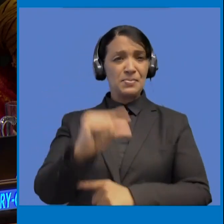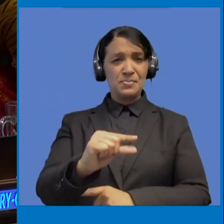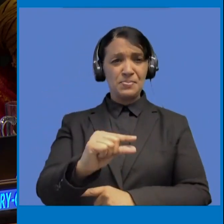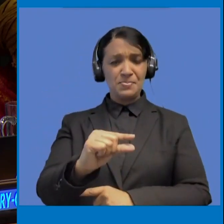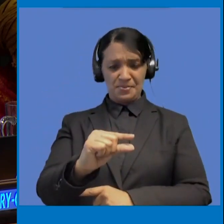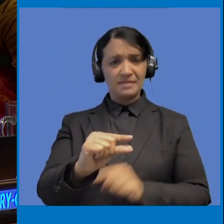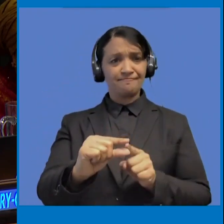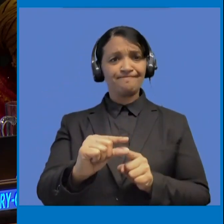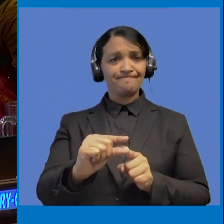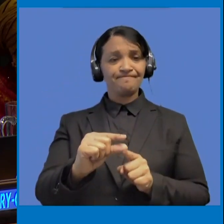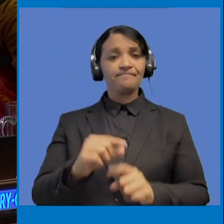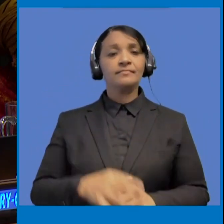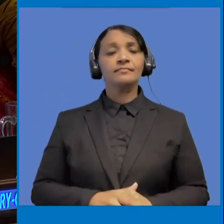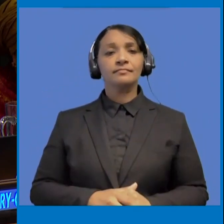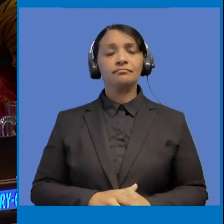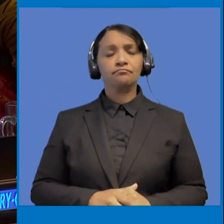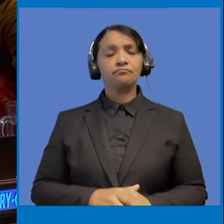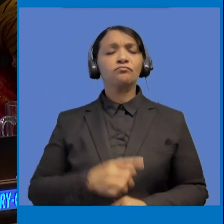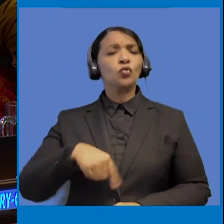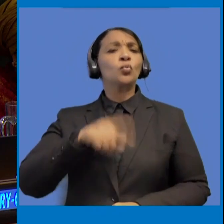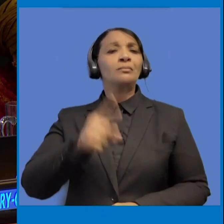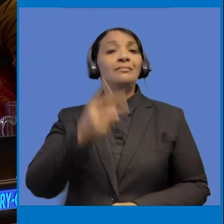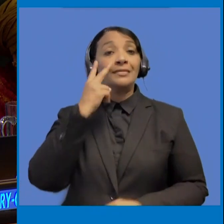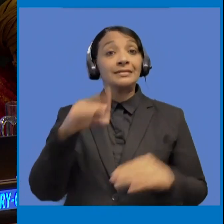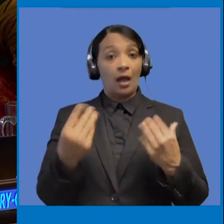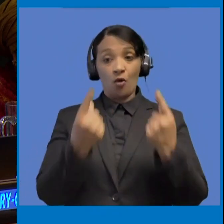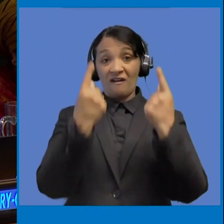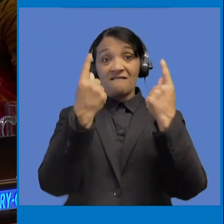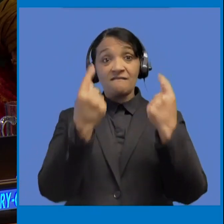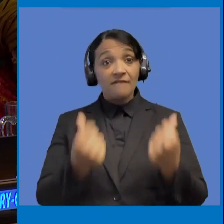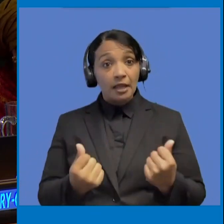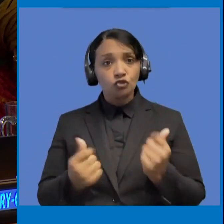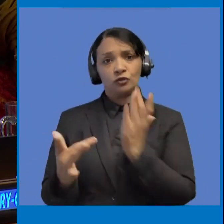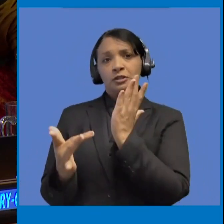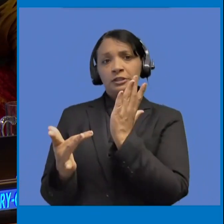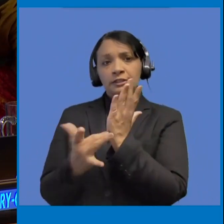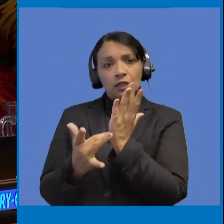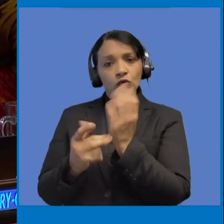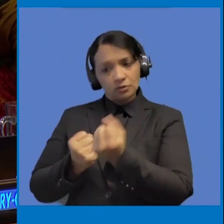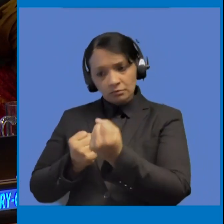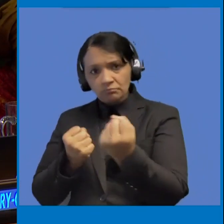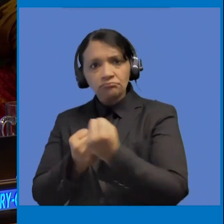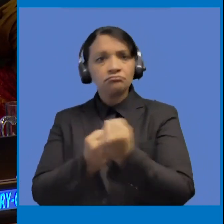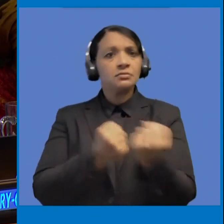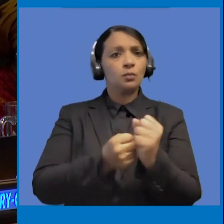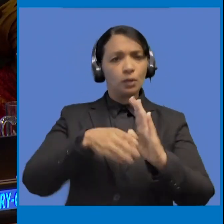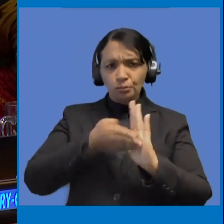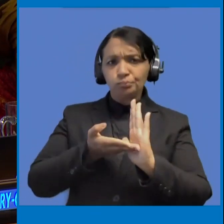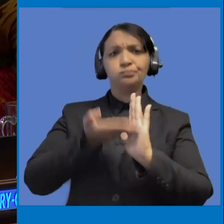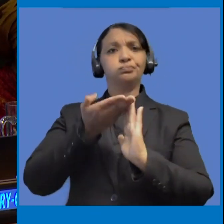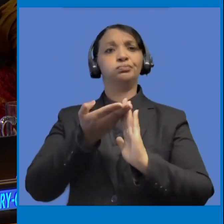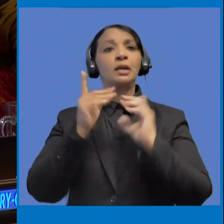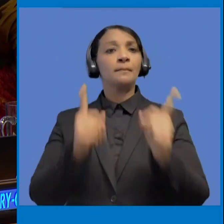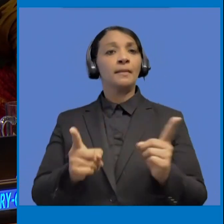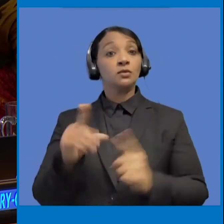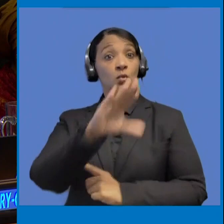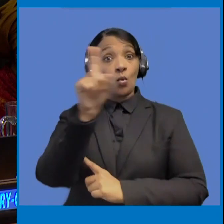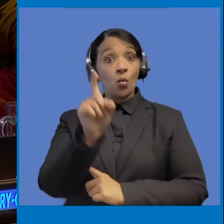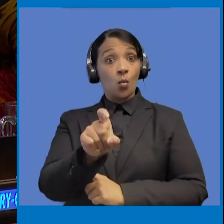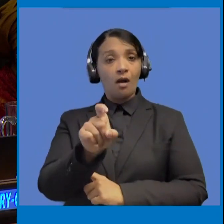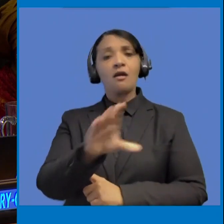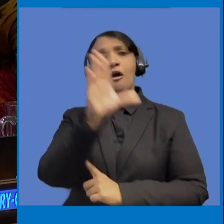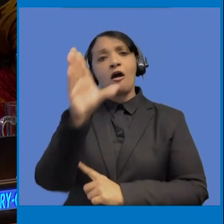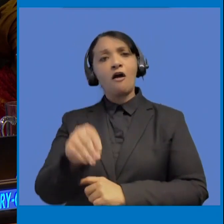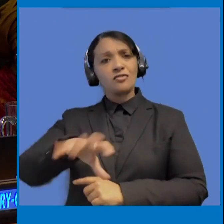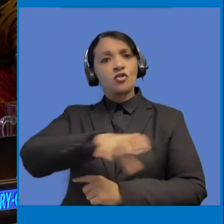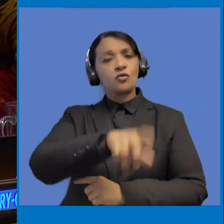We must scale up the financial and technological support for African countries to secure affordable and